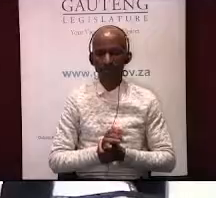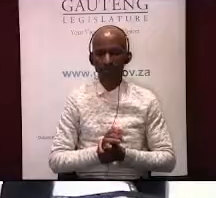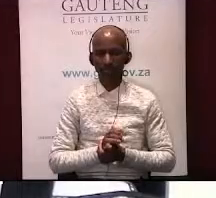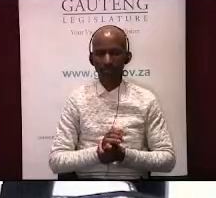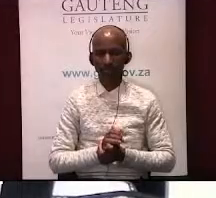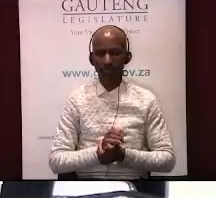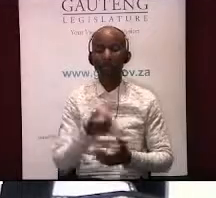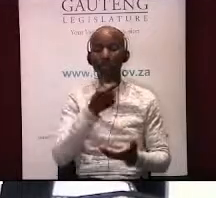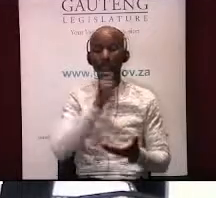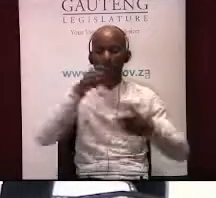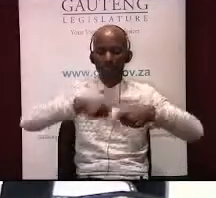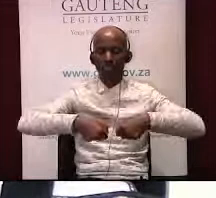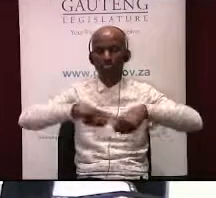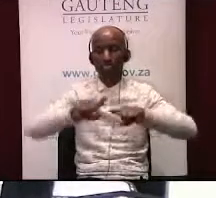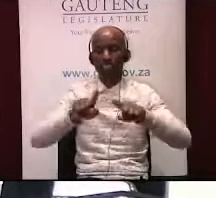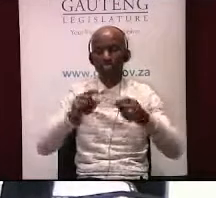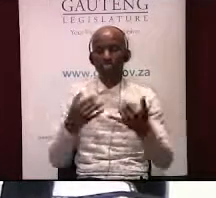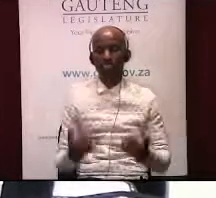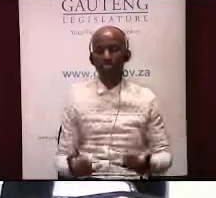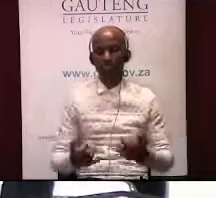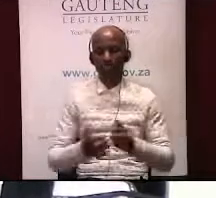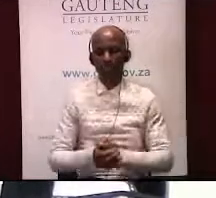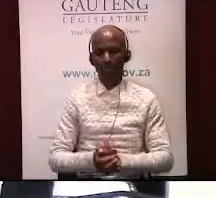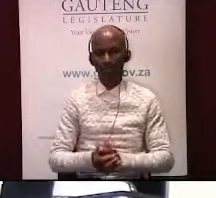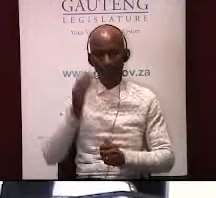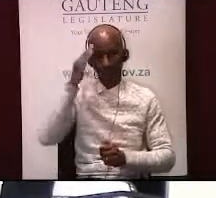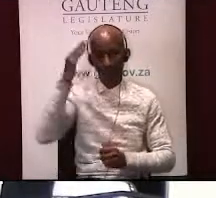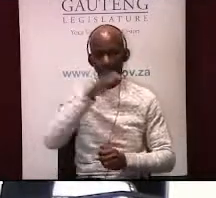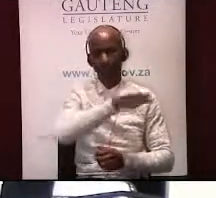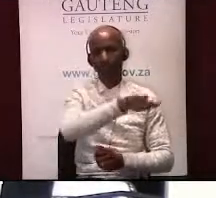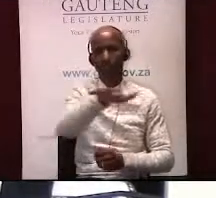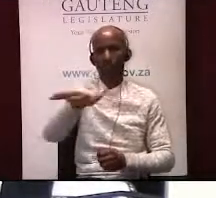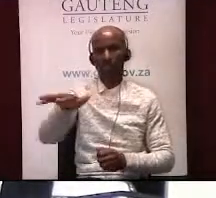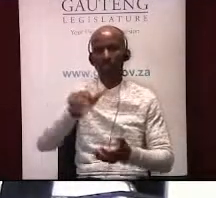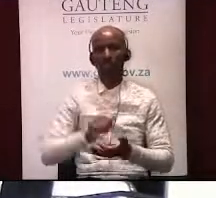Let me take this opportunity to greet all of you,